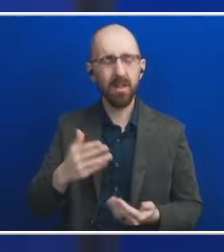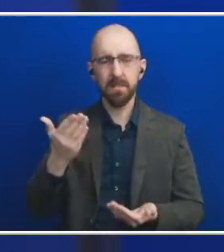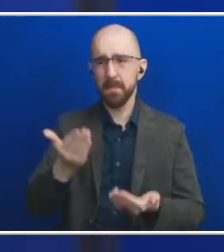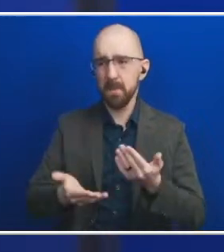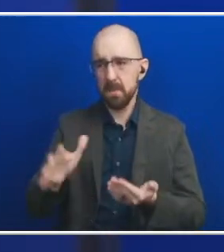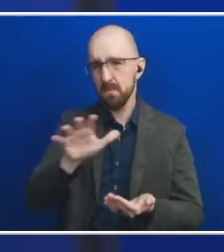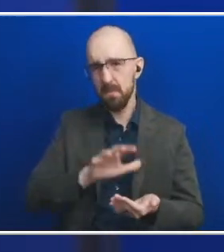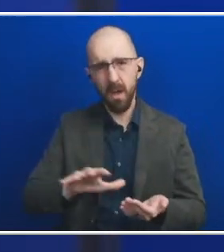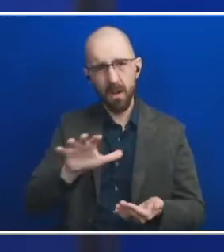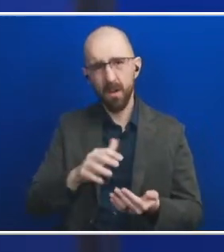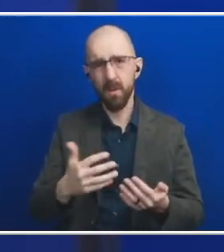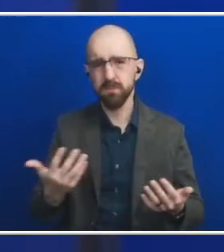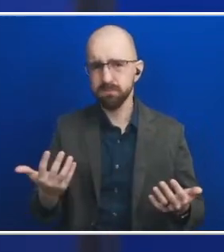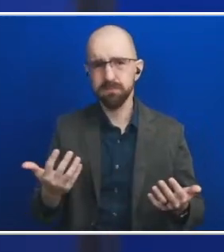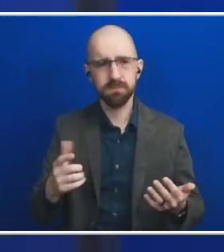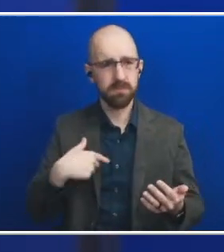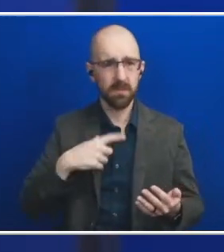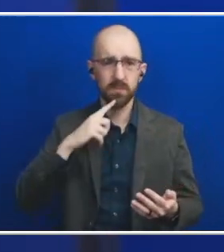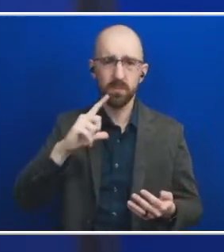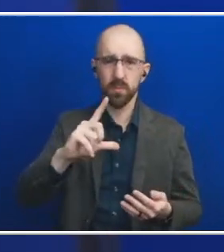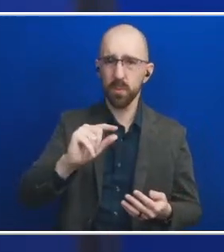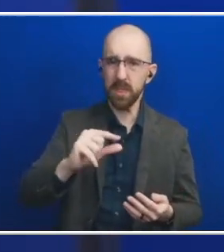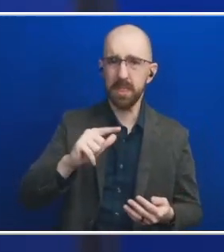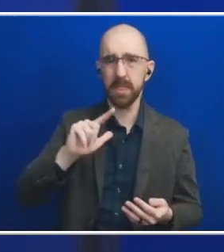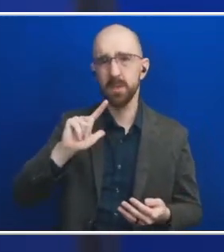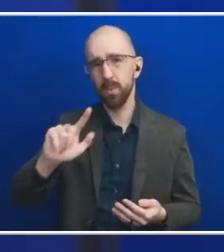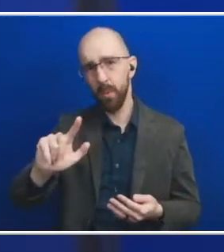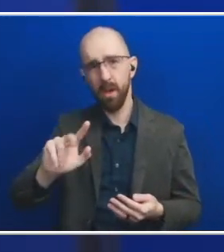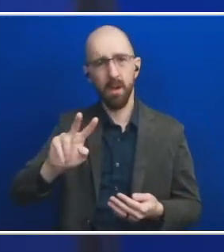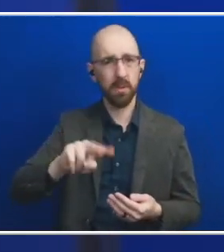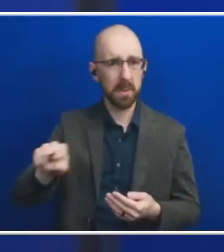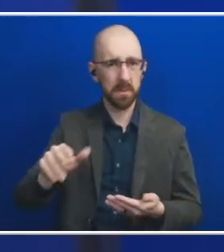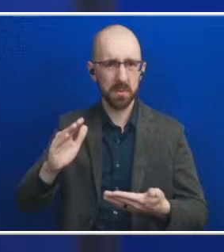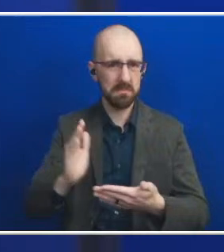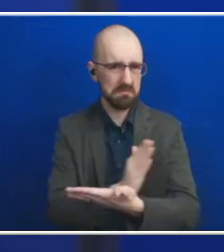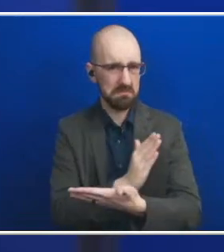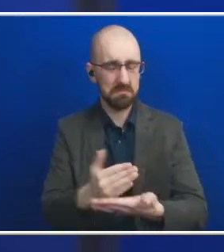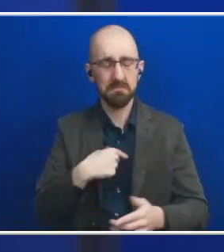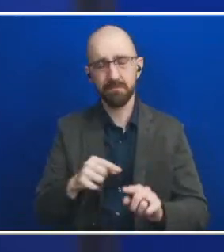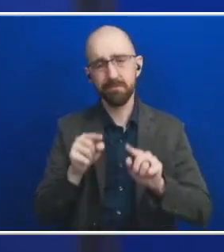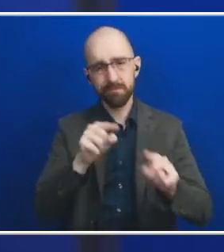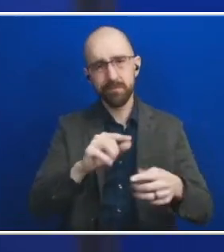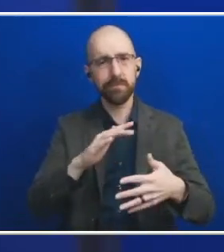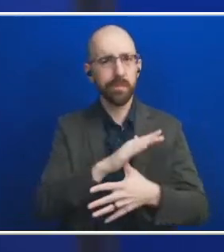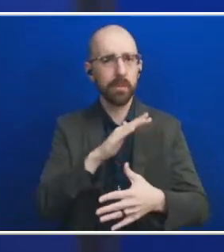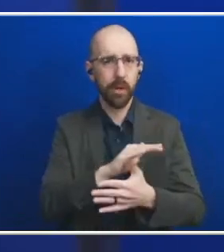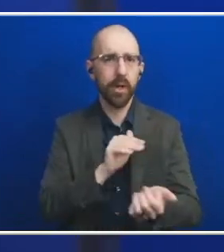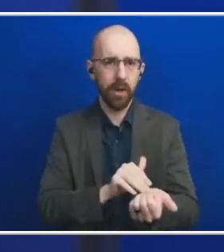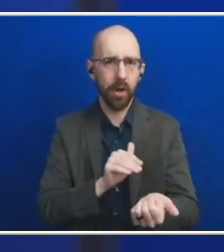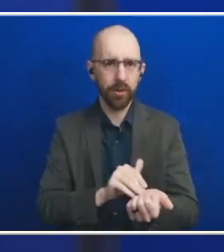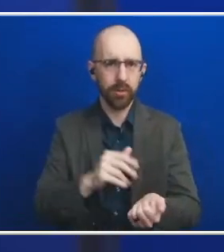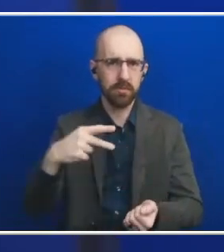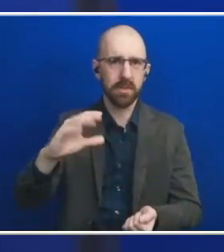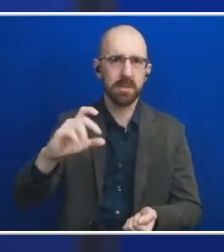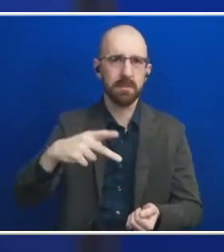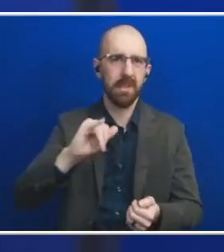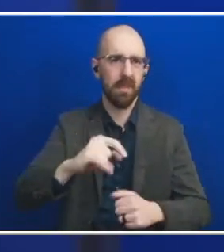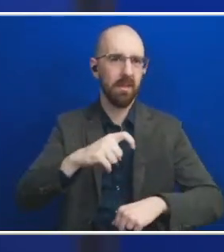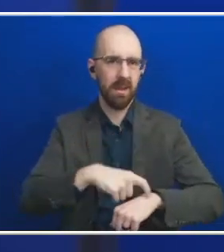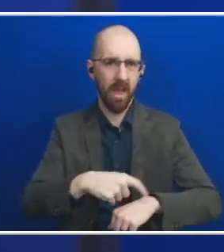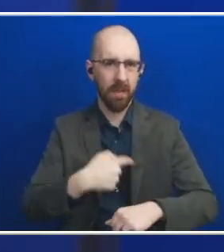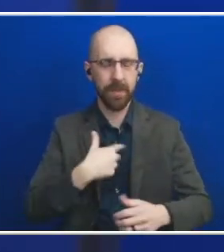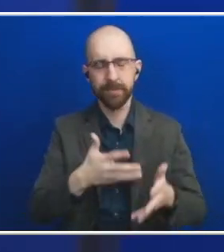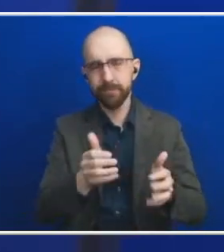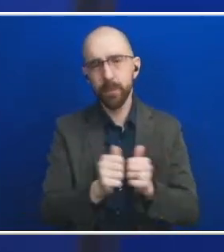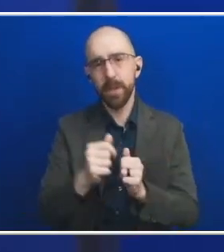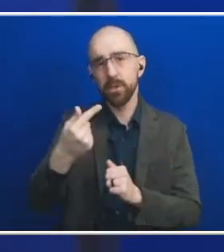when I was like 20, 21, 22. And I went and saw my primary care physician at the time and then kind of talked to a GI specialist, and they